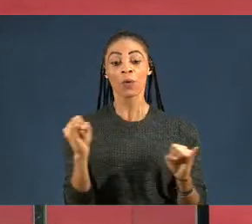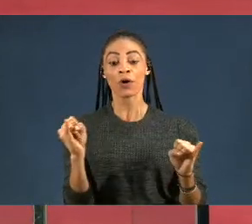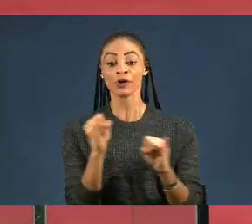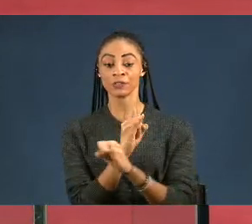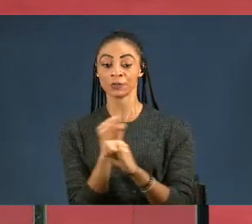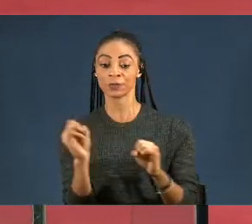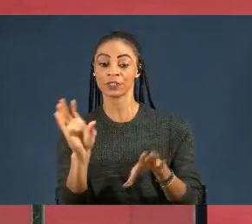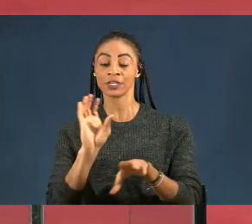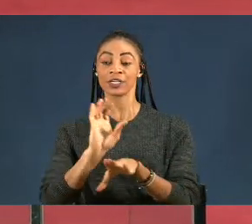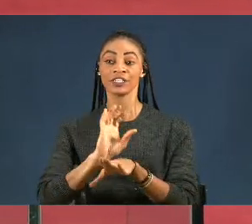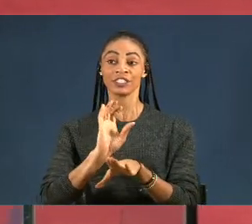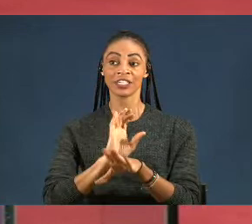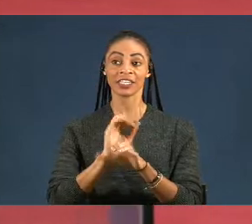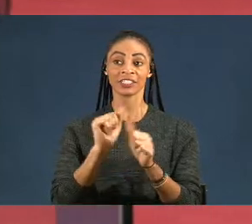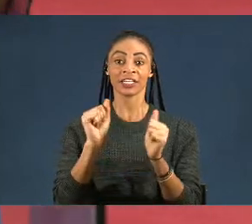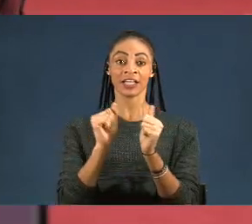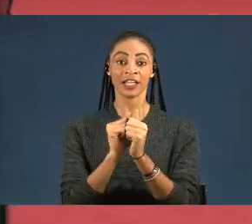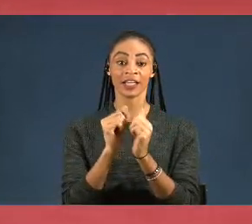present her for himself.